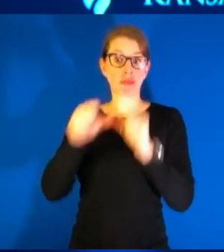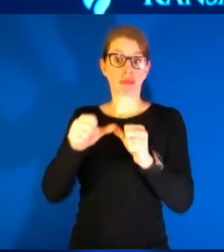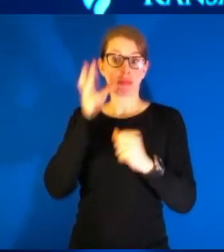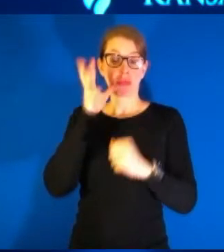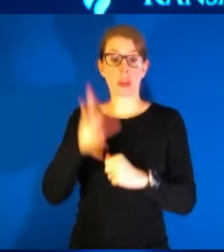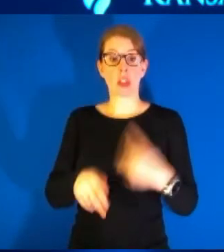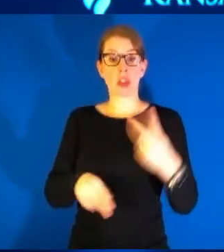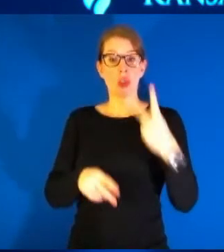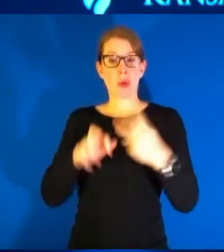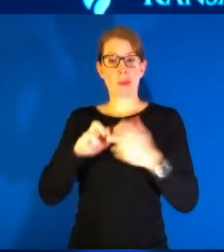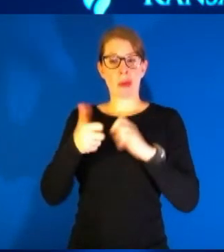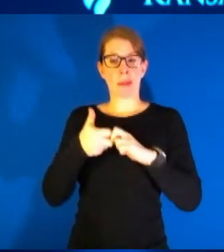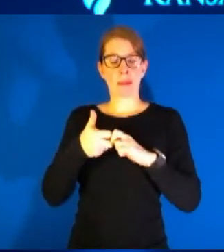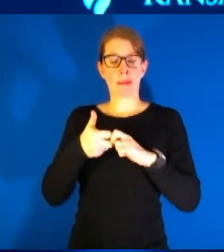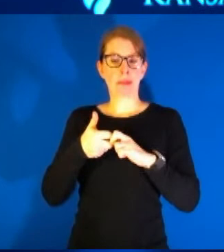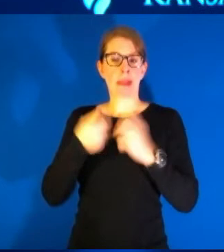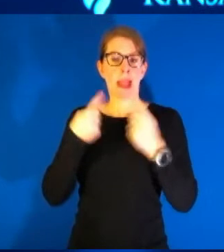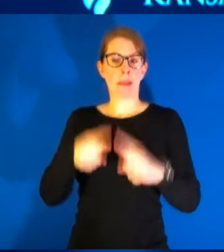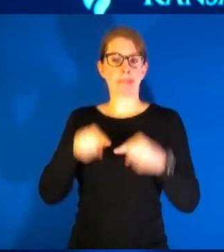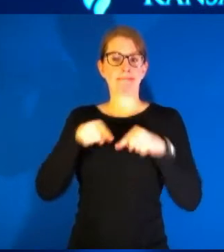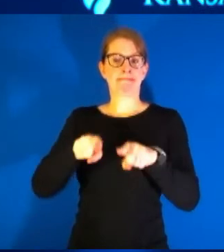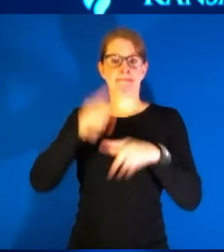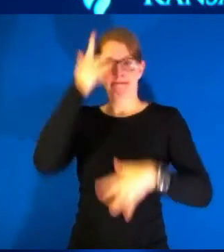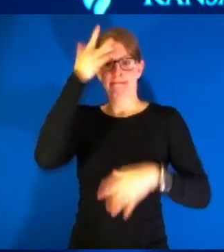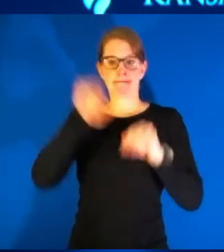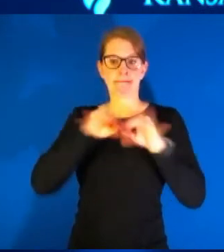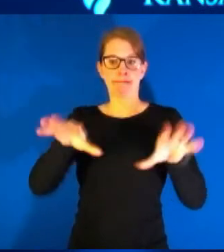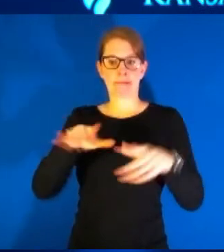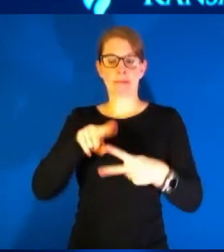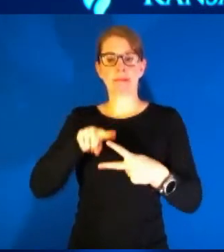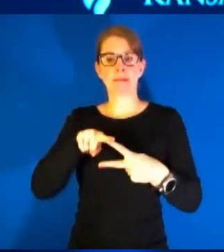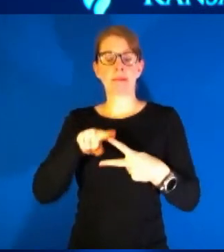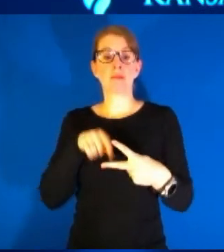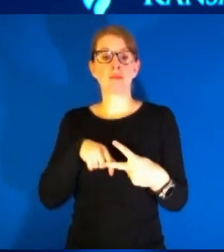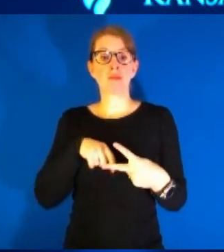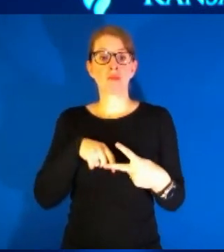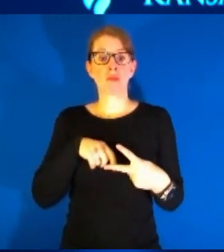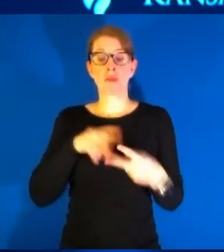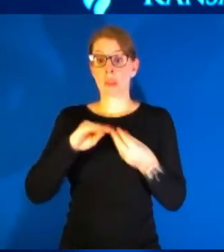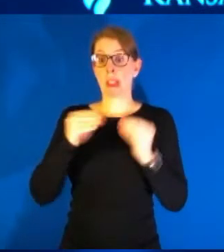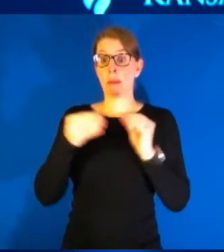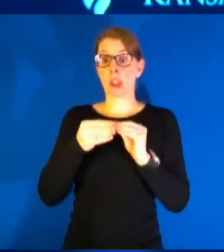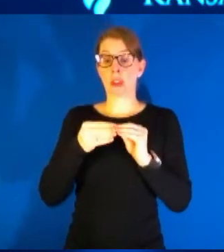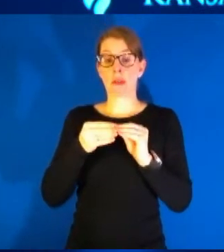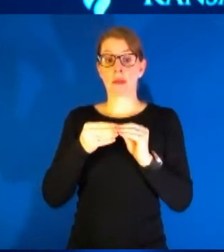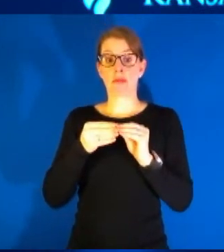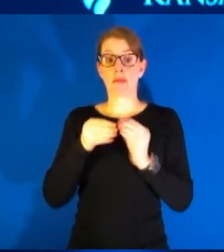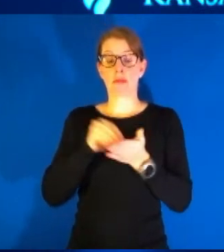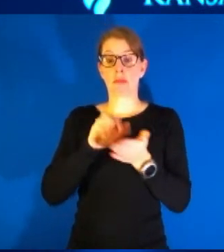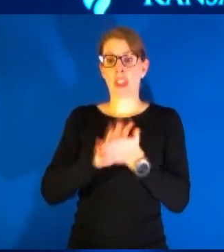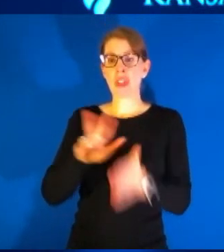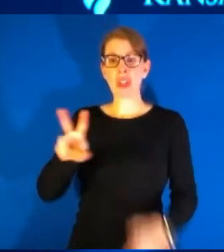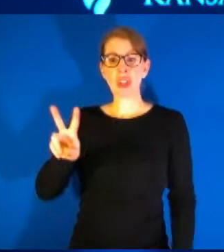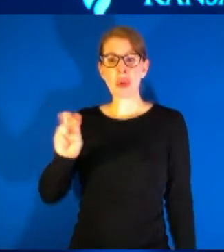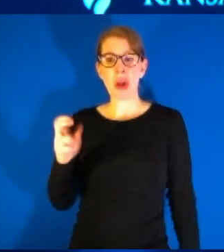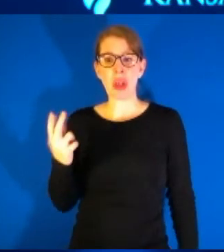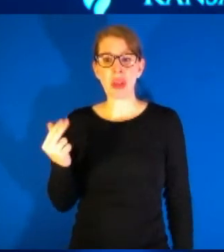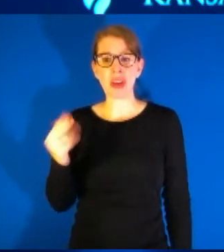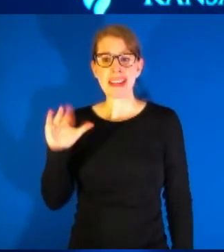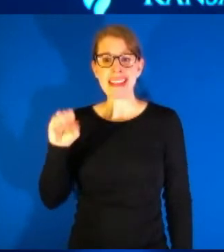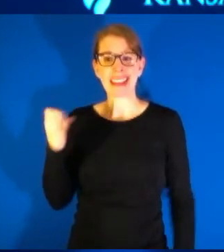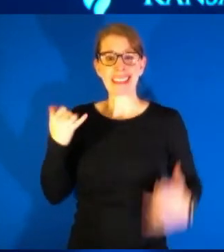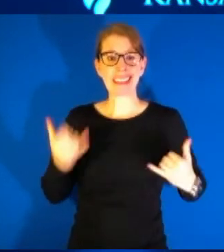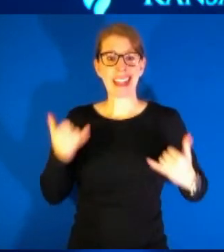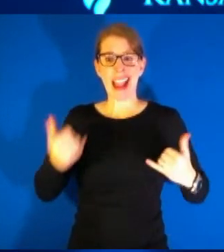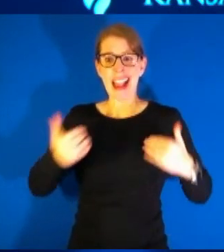the pandemic. So, initially we did, our numbers were setting records, right? 213 cases today here